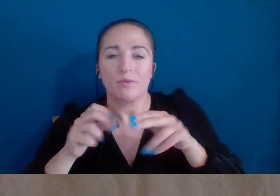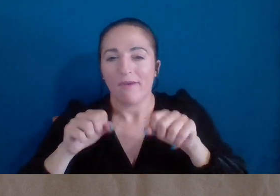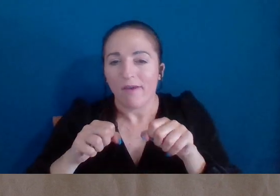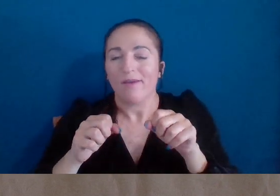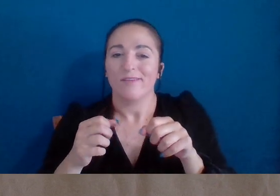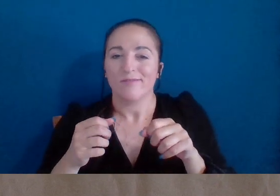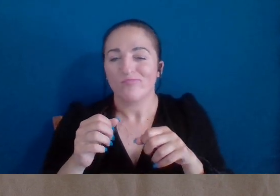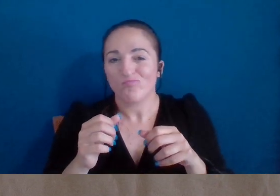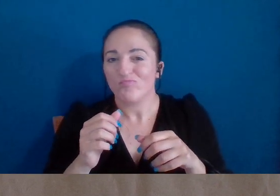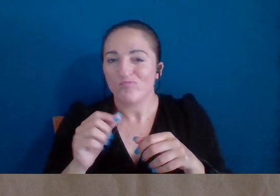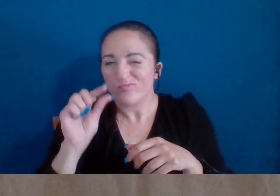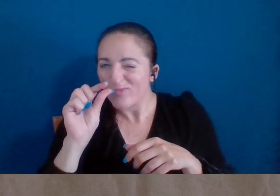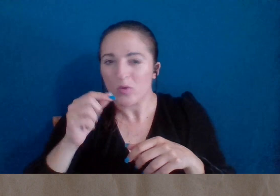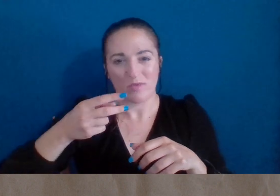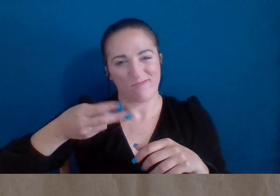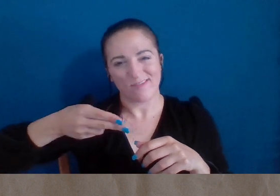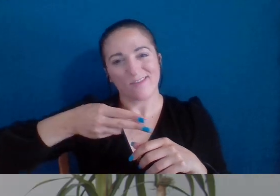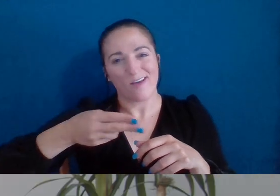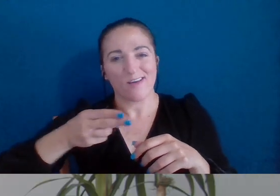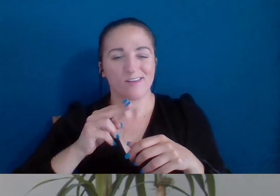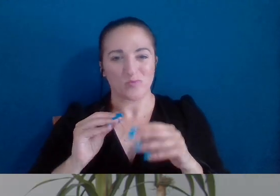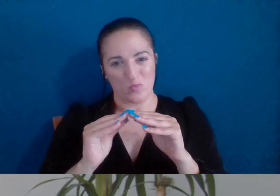Like say I want it to be like a pointy leaf,